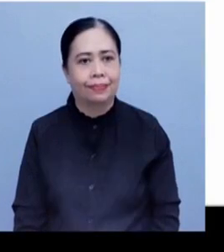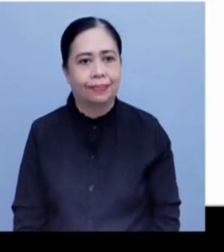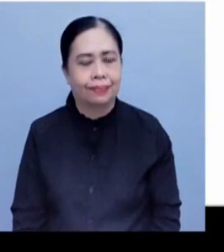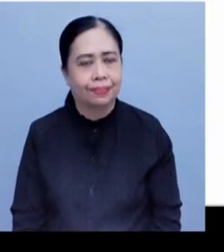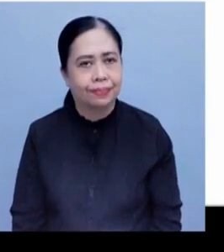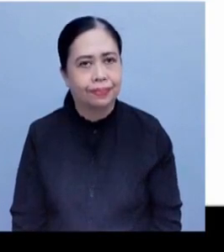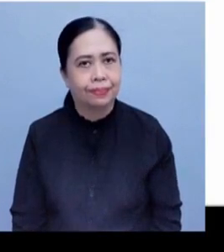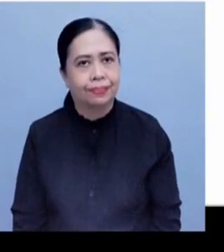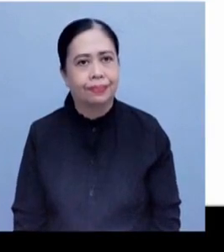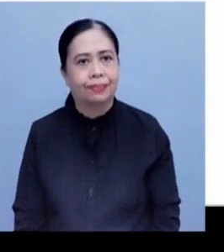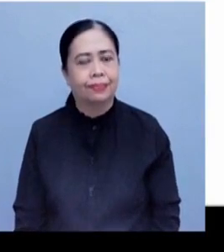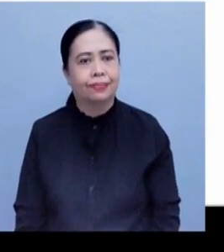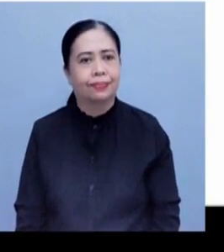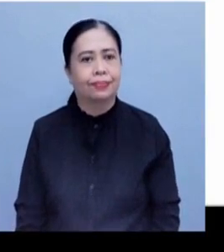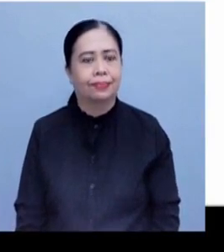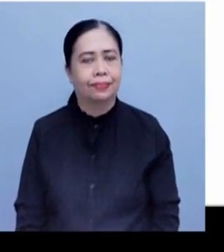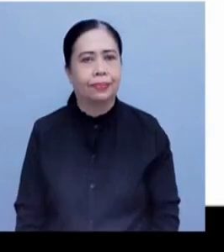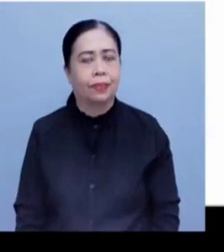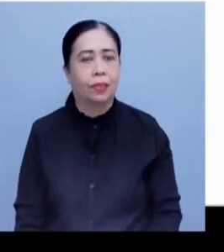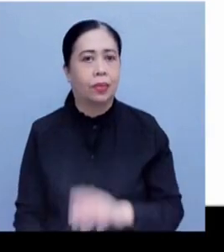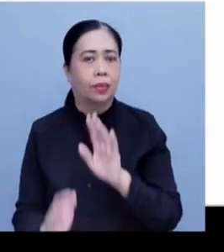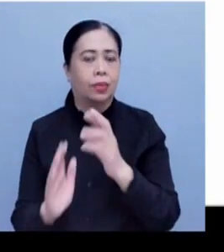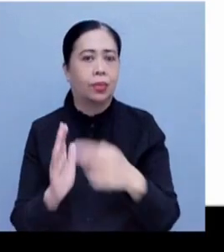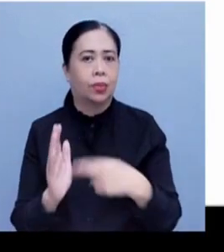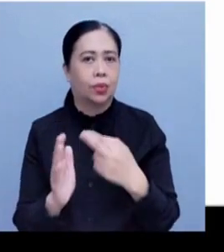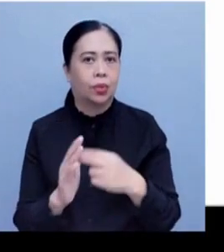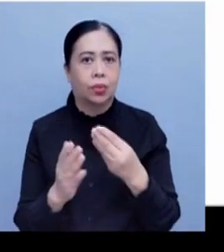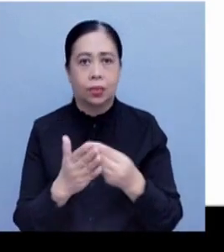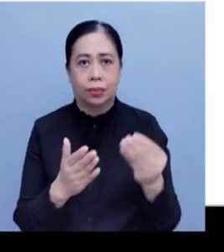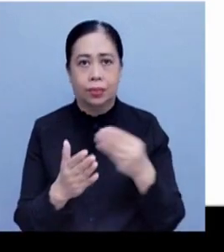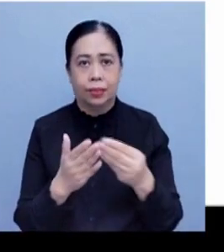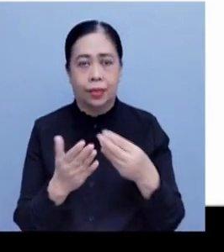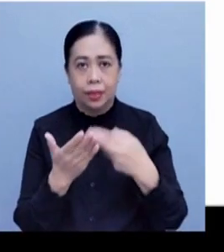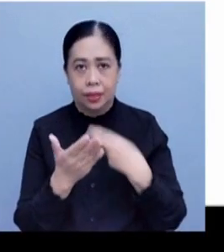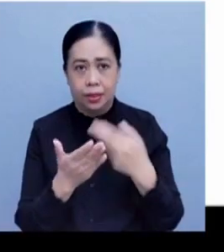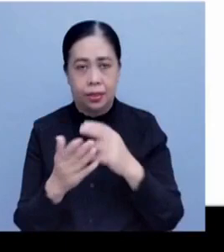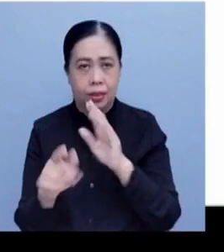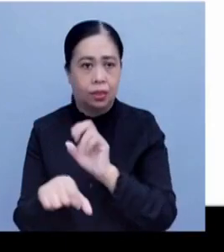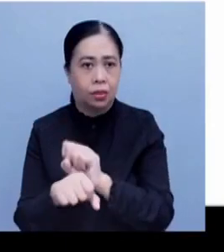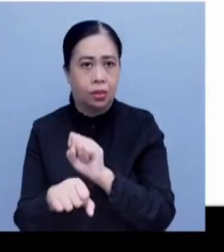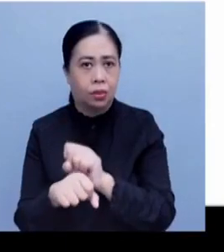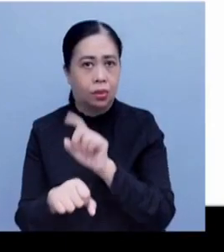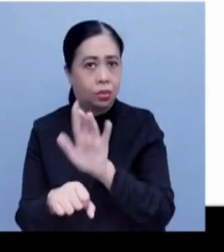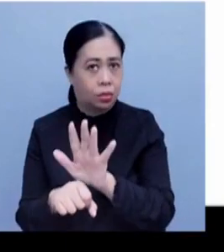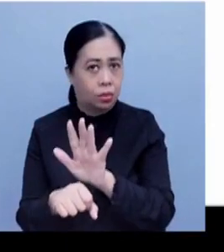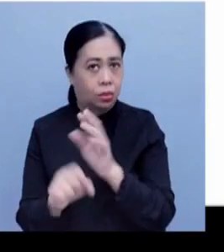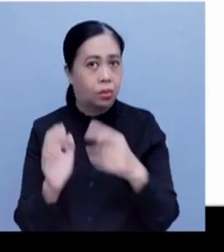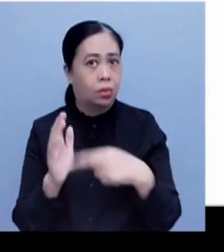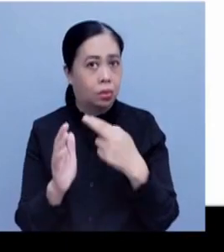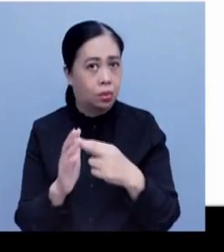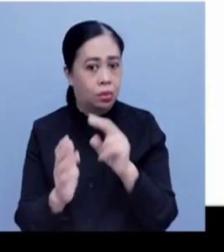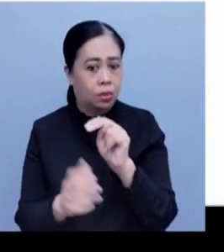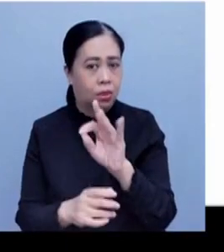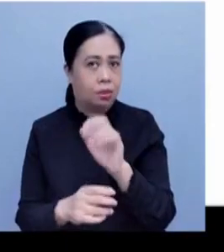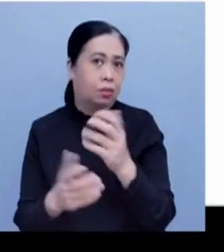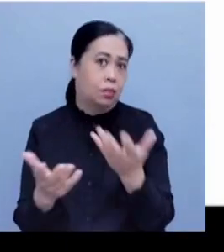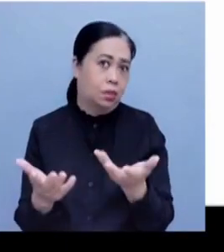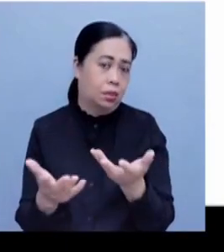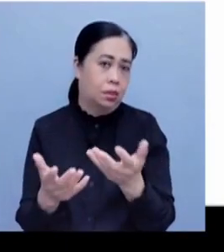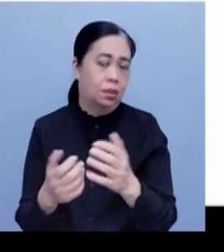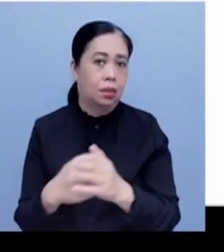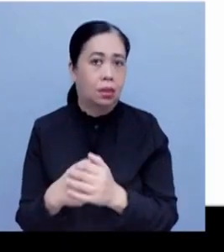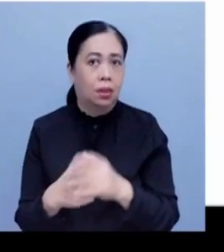yung mandate nila na bumili ng palay. So yun ang bottom line dyan.